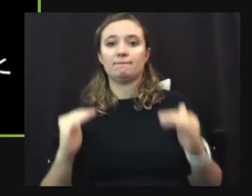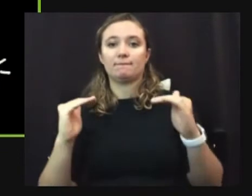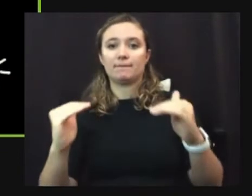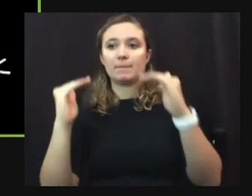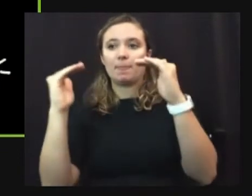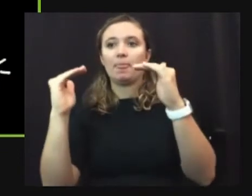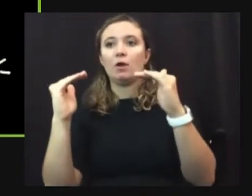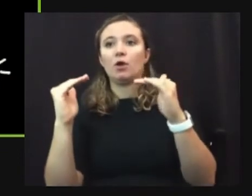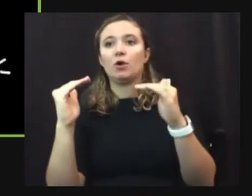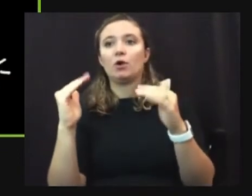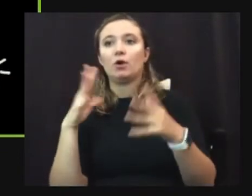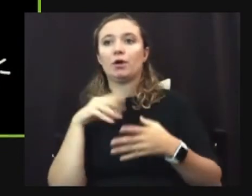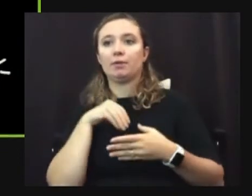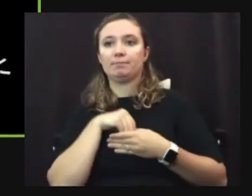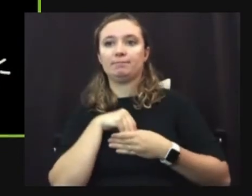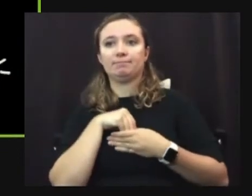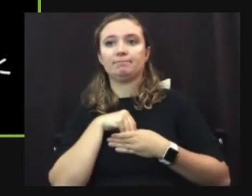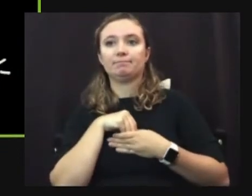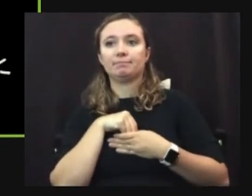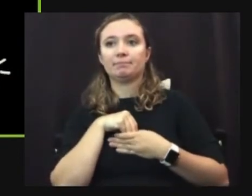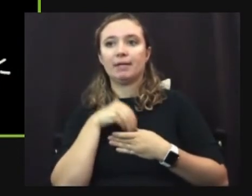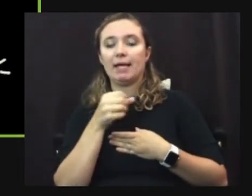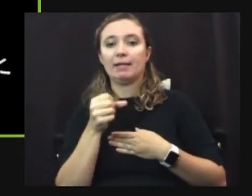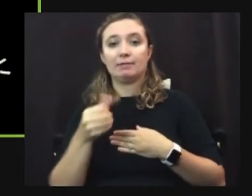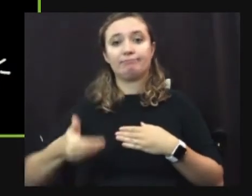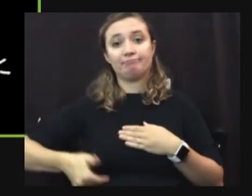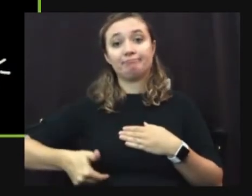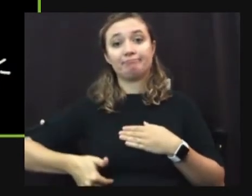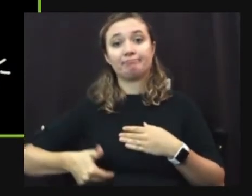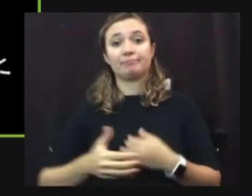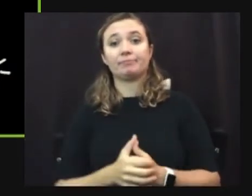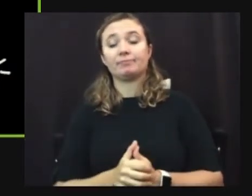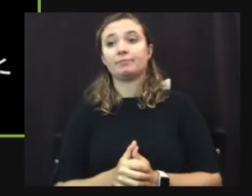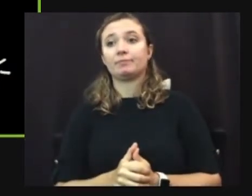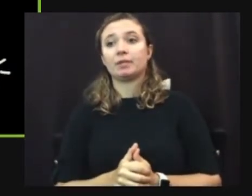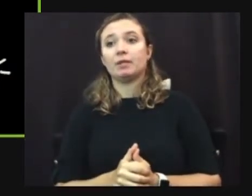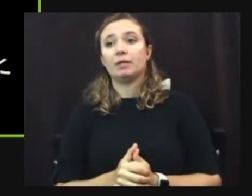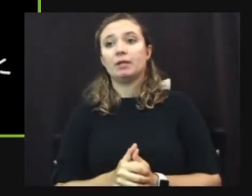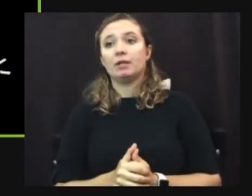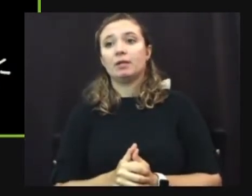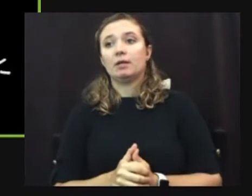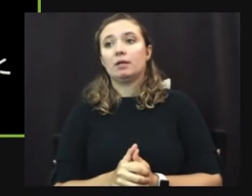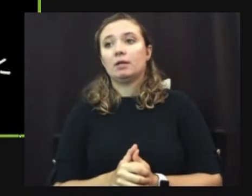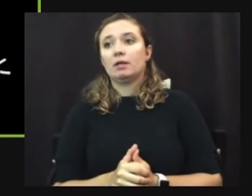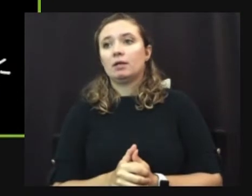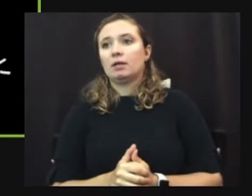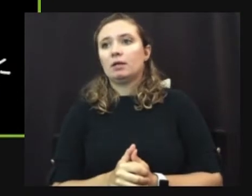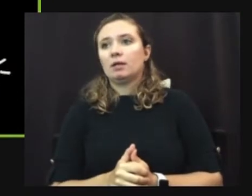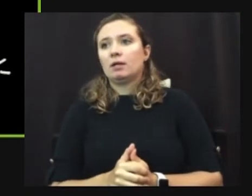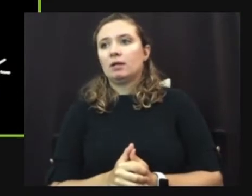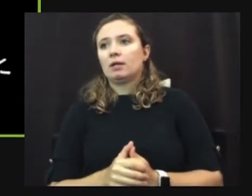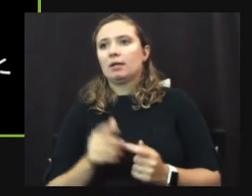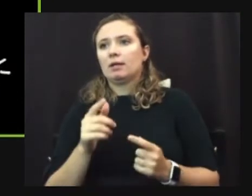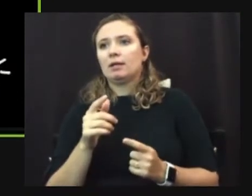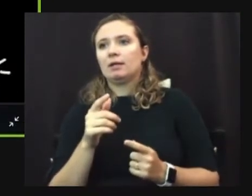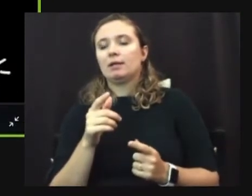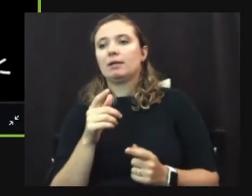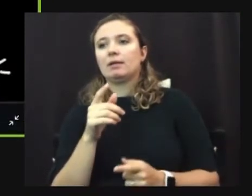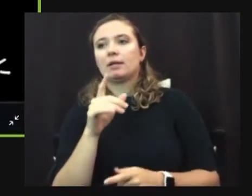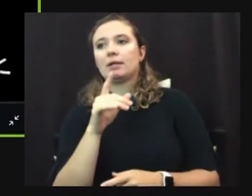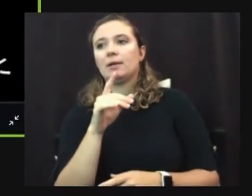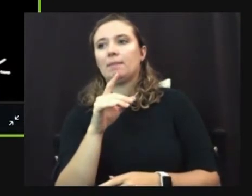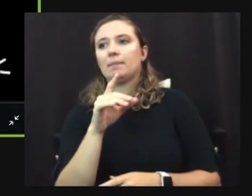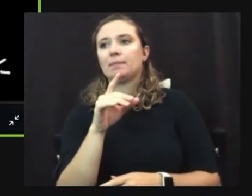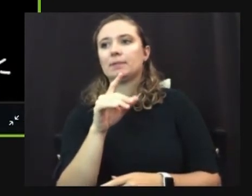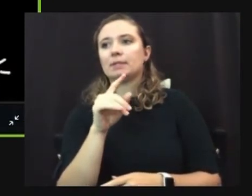And thanks. Sorry, I don't know how to make this little bar go away. It goes away on its own sometimes. Can you